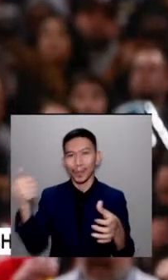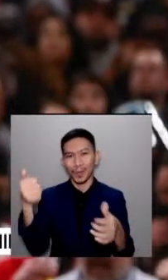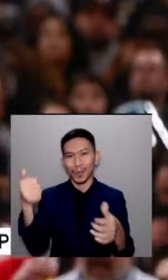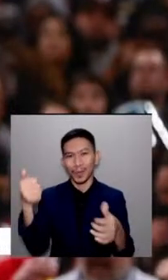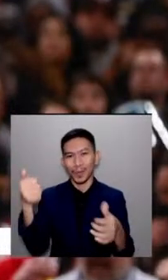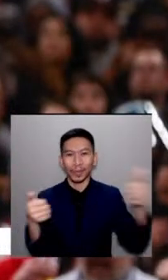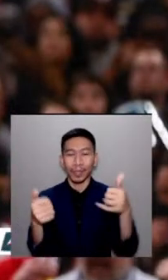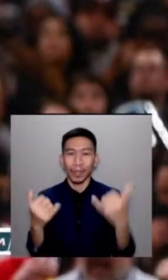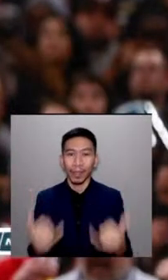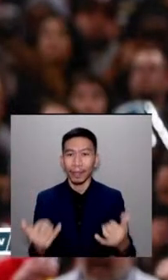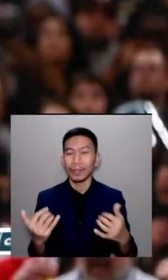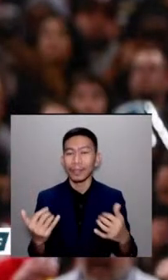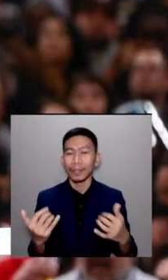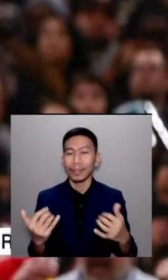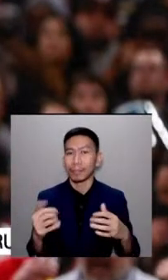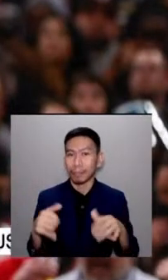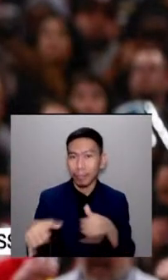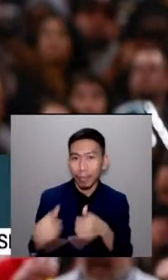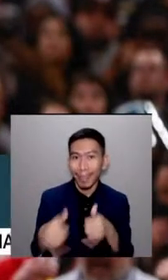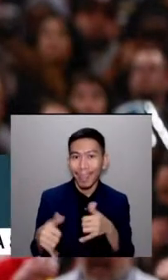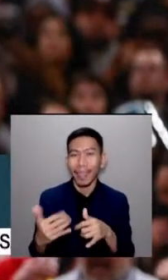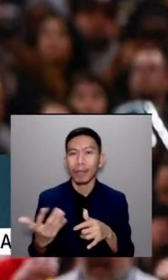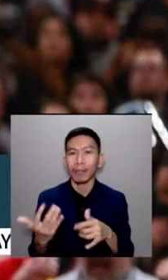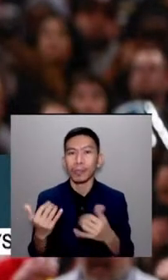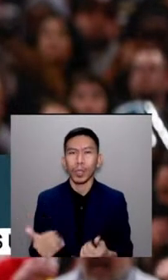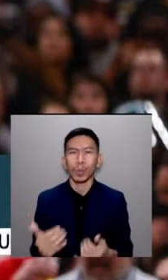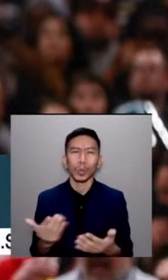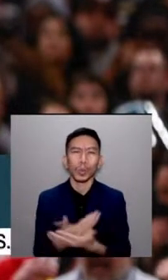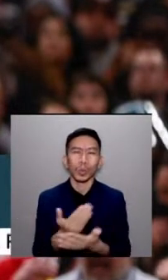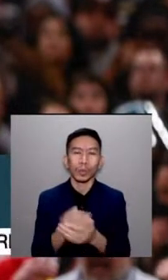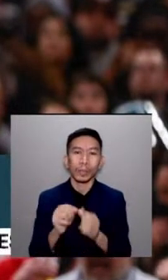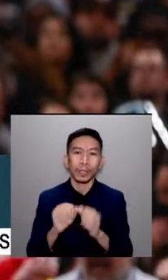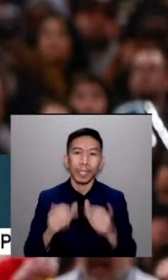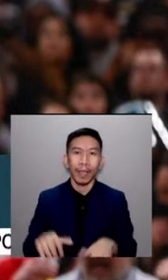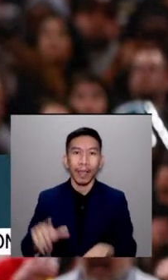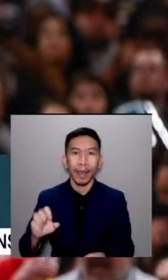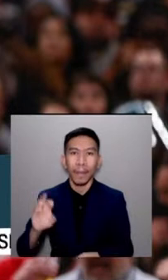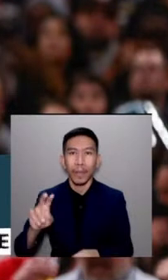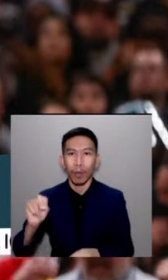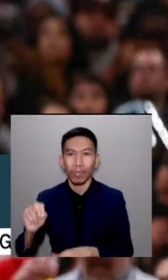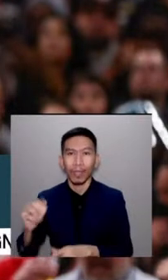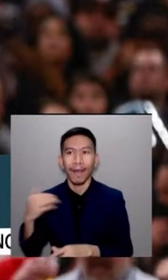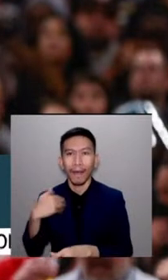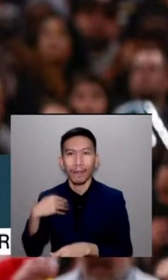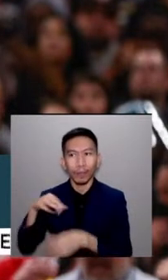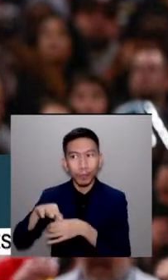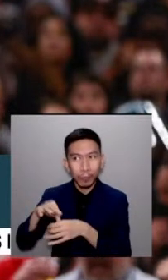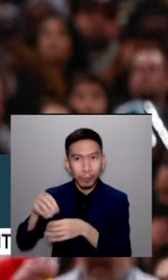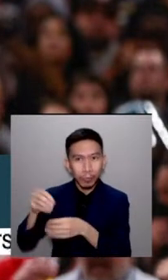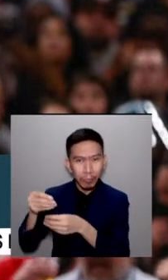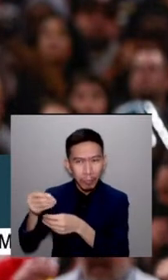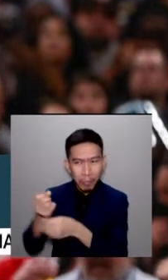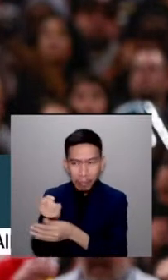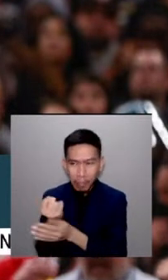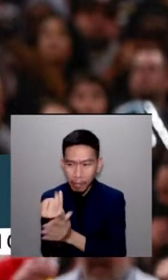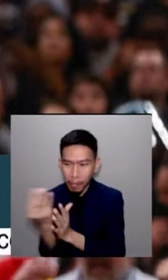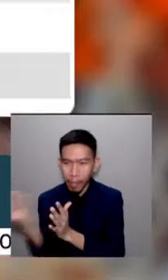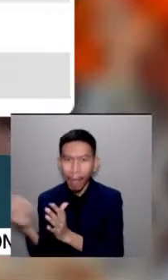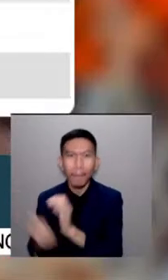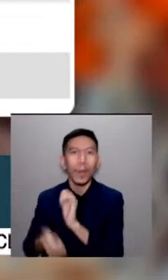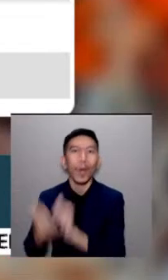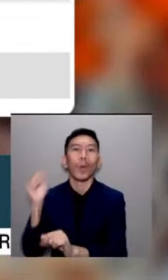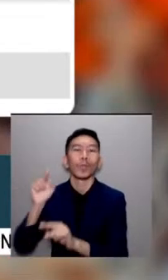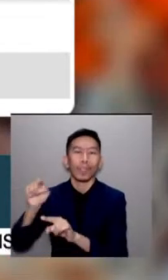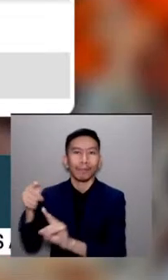fifth straight year since the new format was implemented, LeBron once again got the most votes in the Western Conference. Because of that, he'll get to